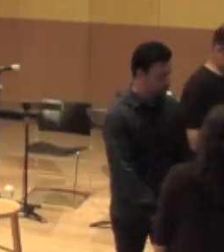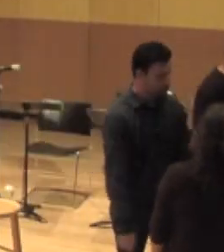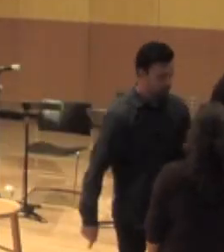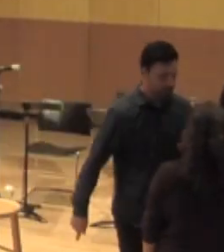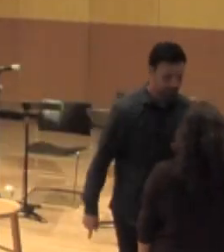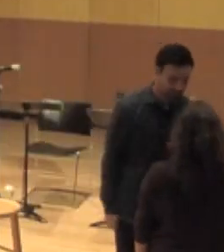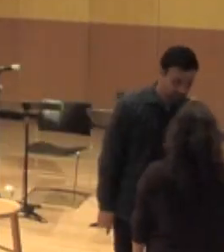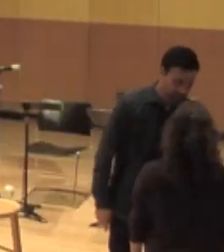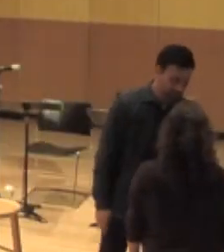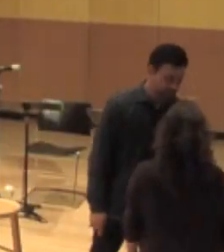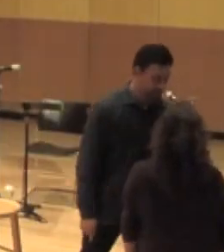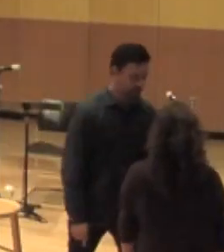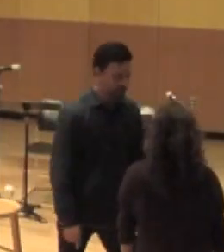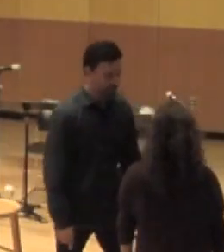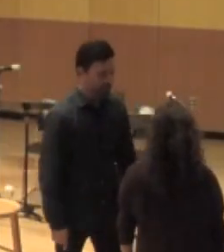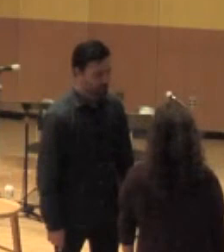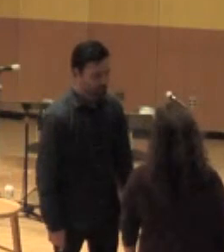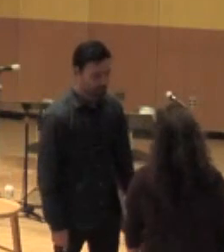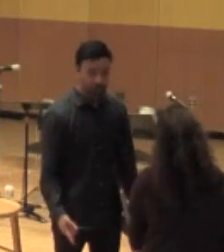e